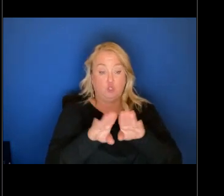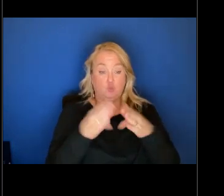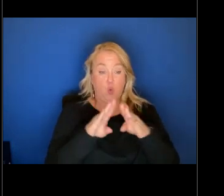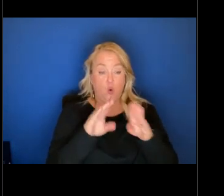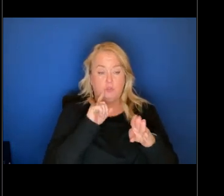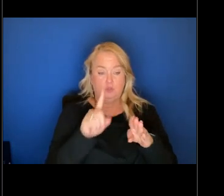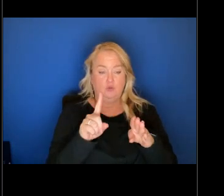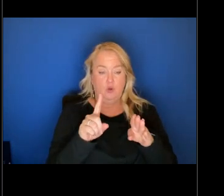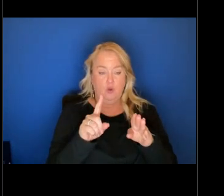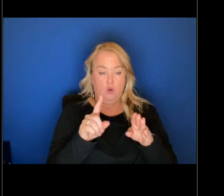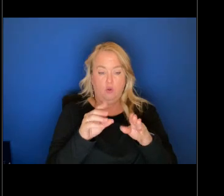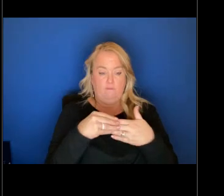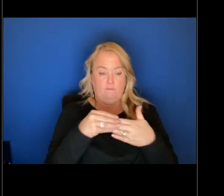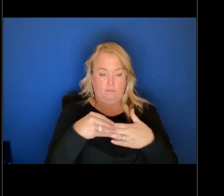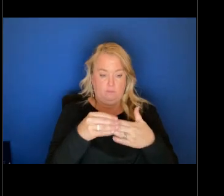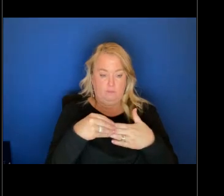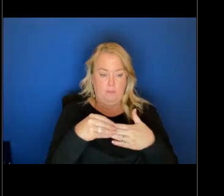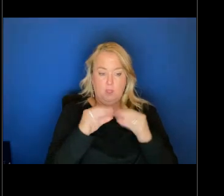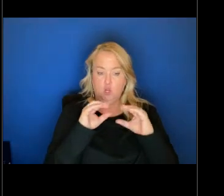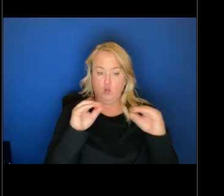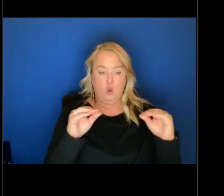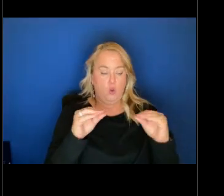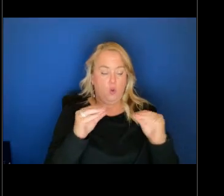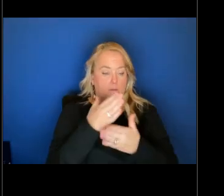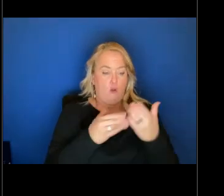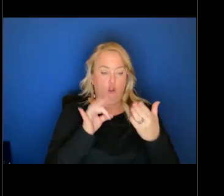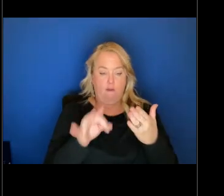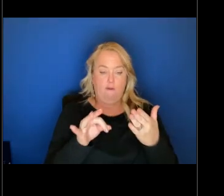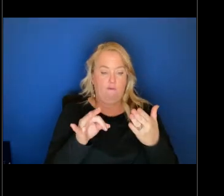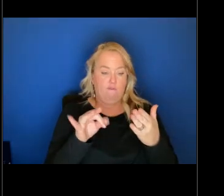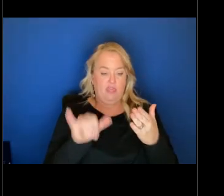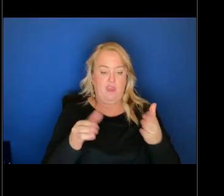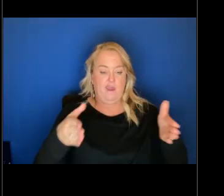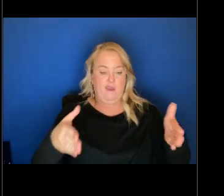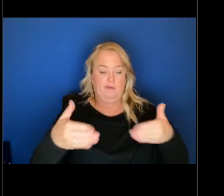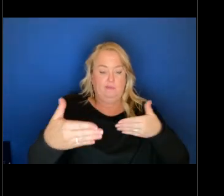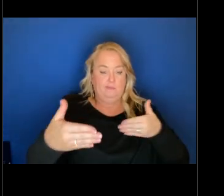self-storing and no part of the cabinet has to be